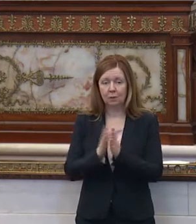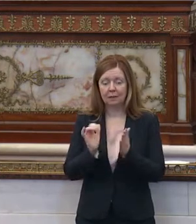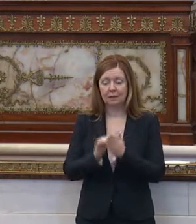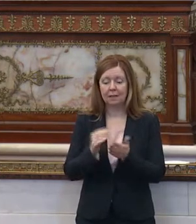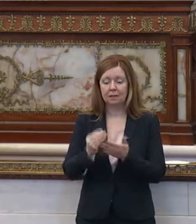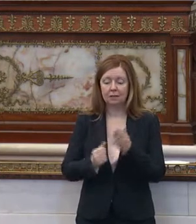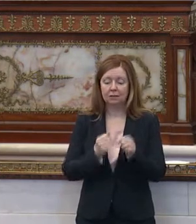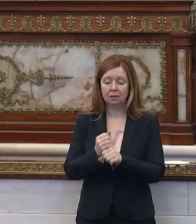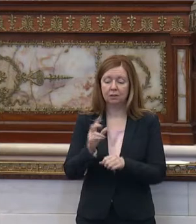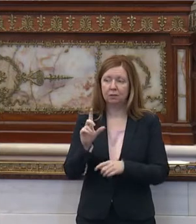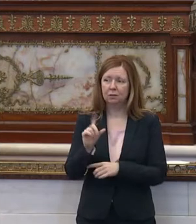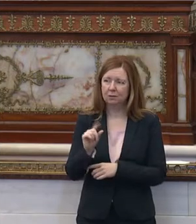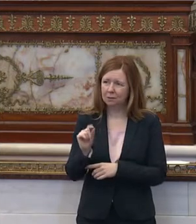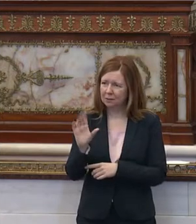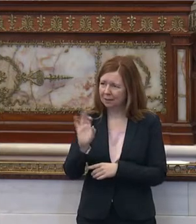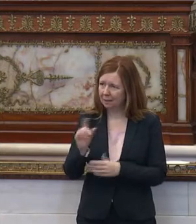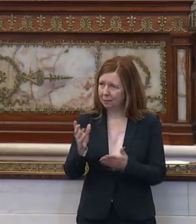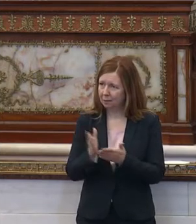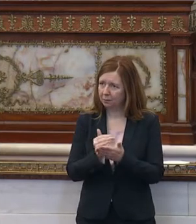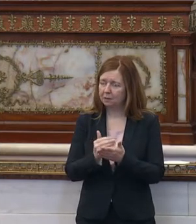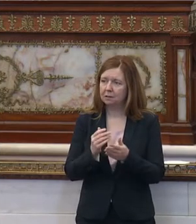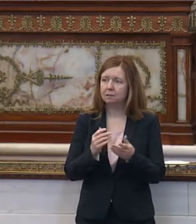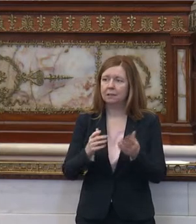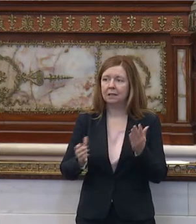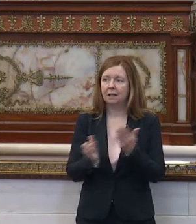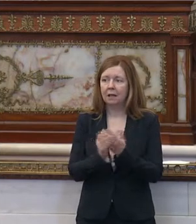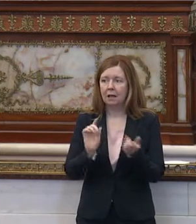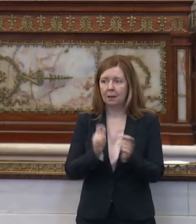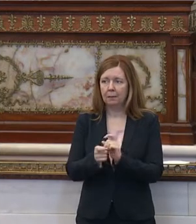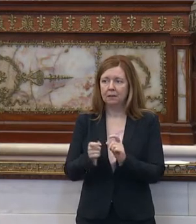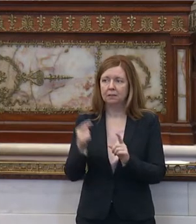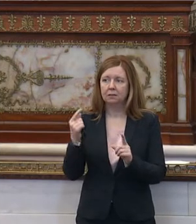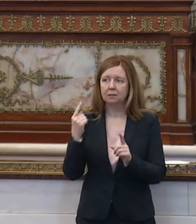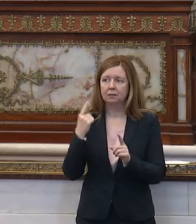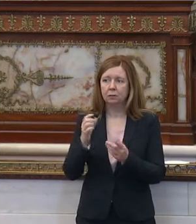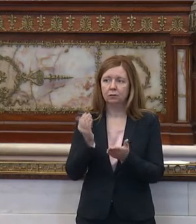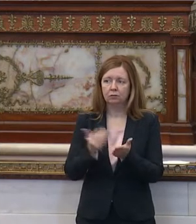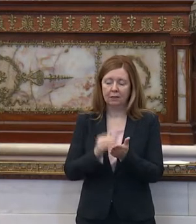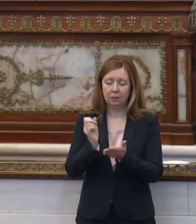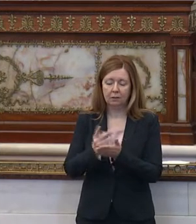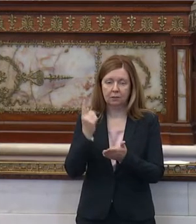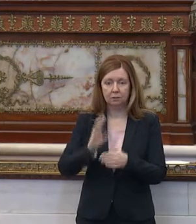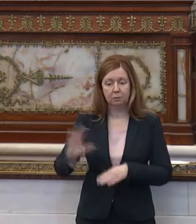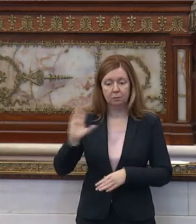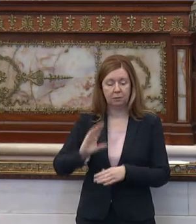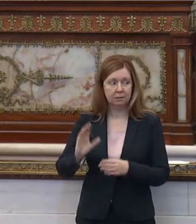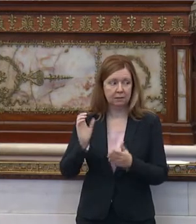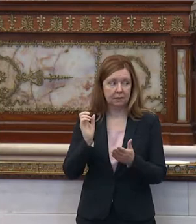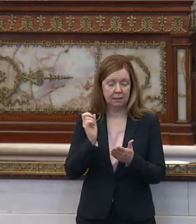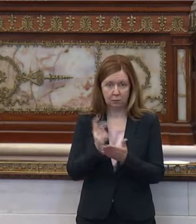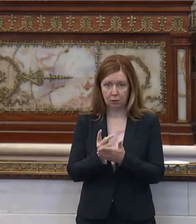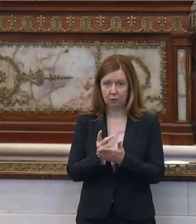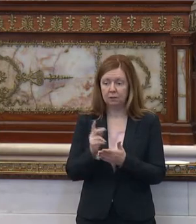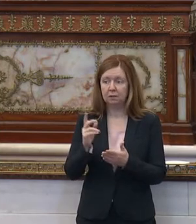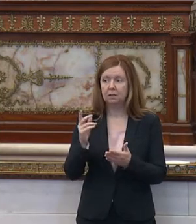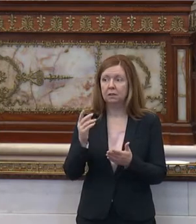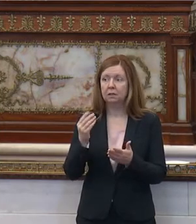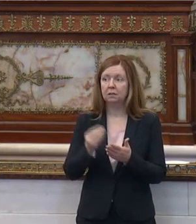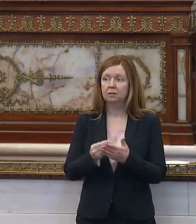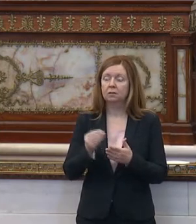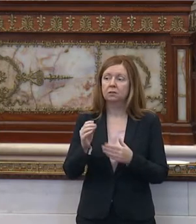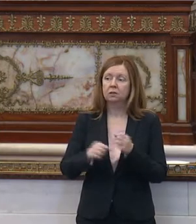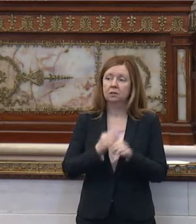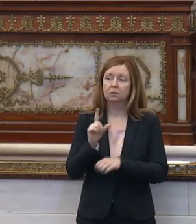year 2022 capital budget be amended to reflect reauthorization for these previously approved projects in the fiscal year 2020 capital